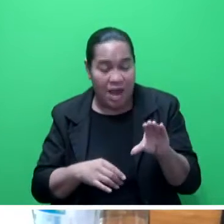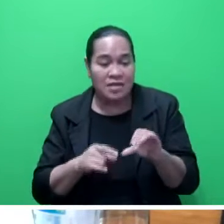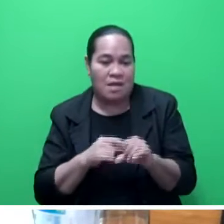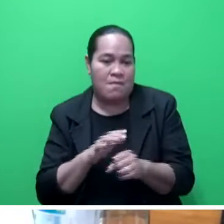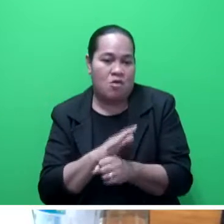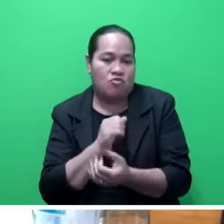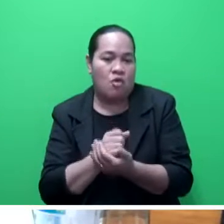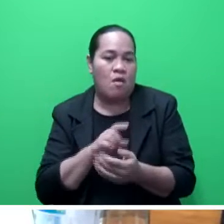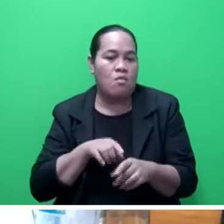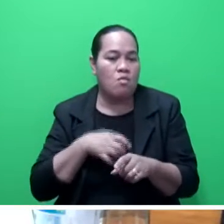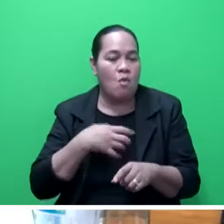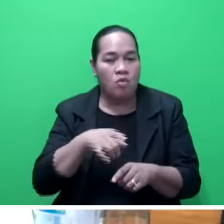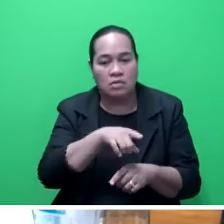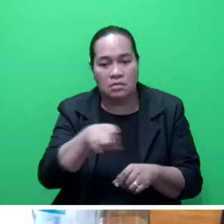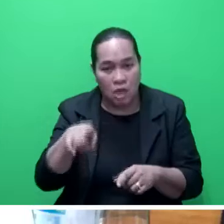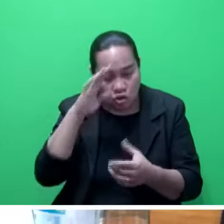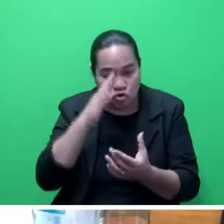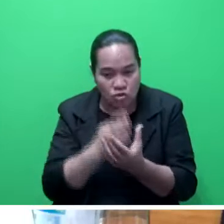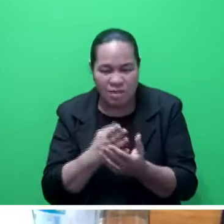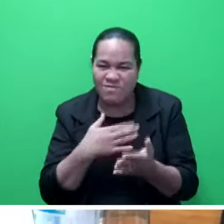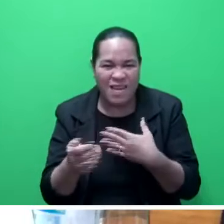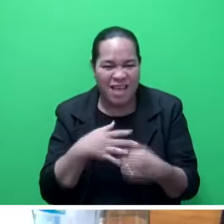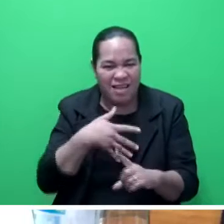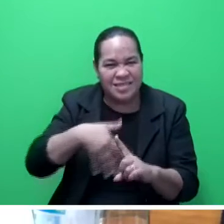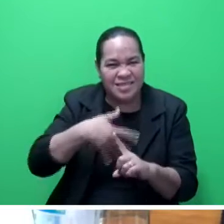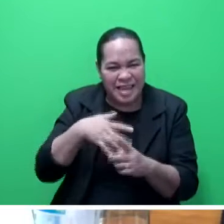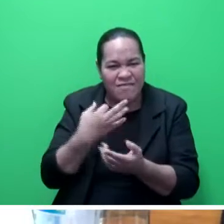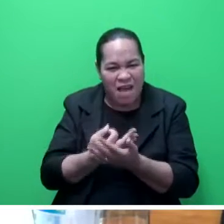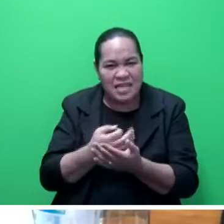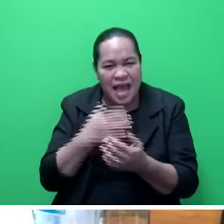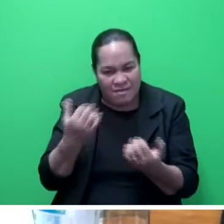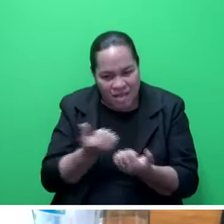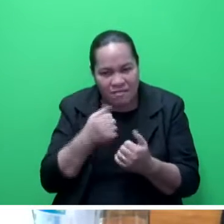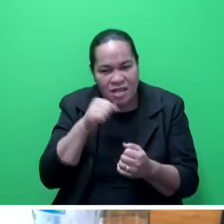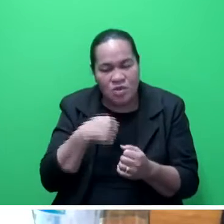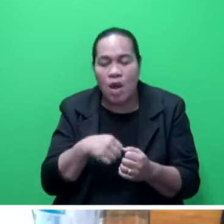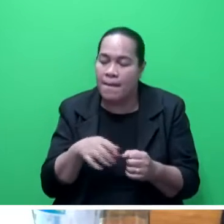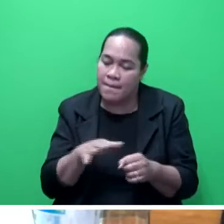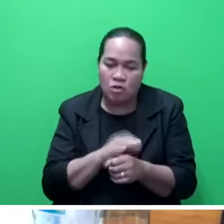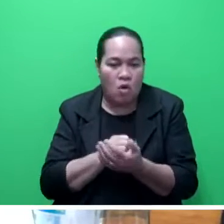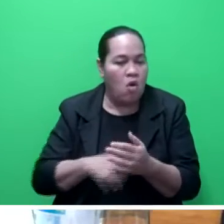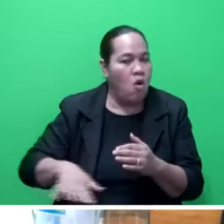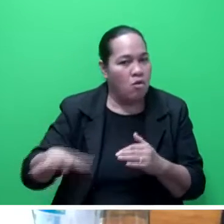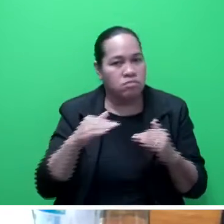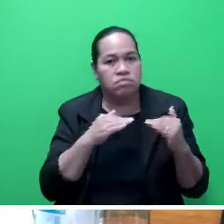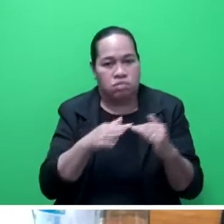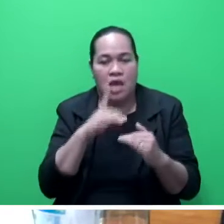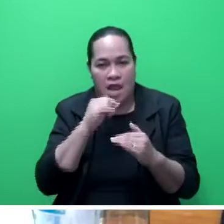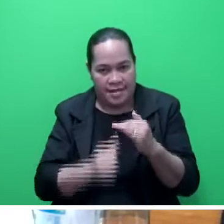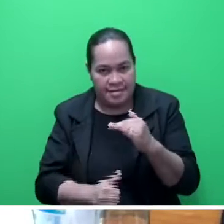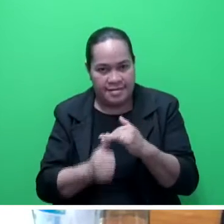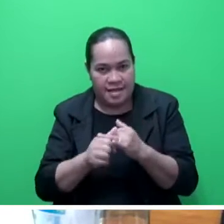more students, regardless of their financial background, are able to access education. The government